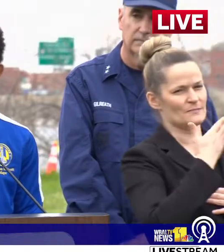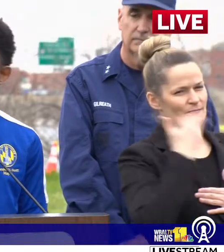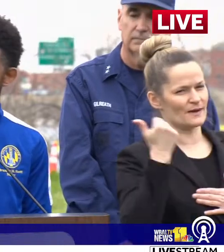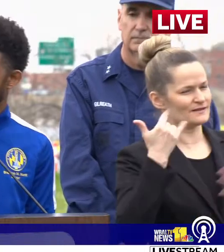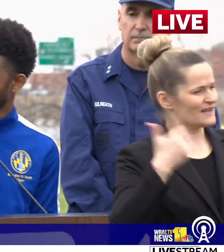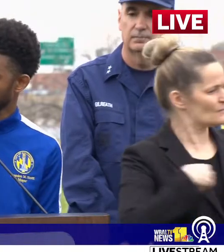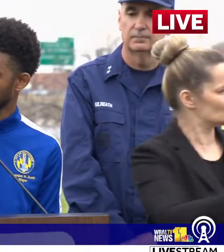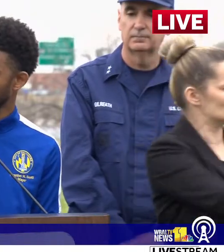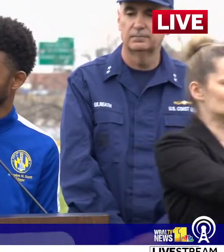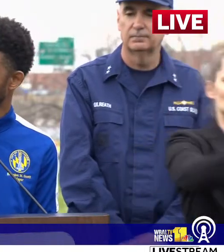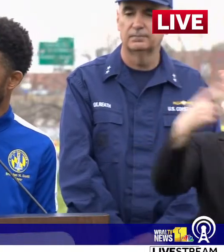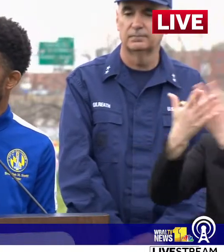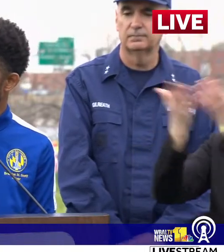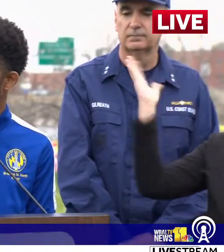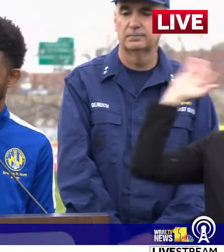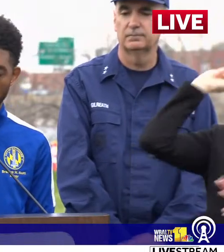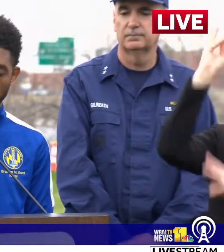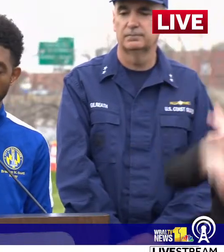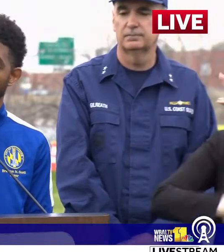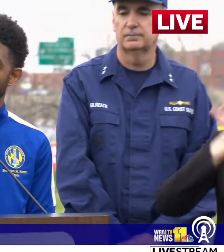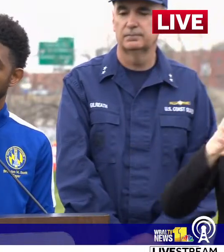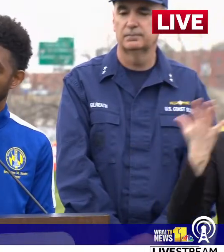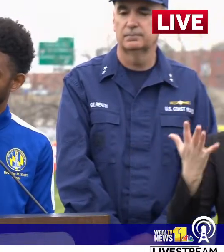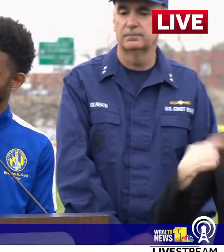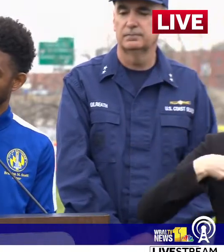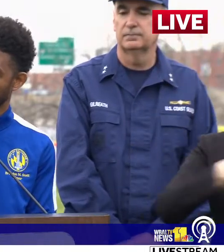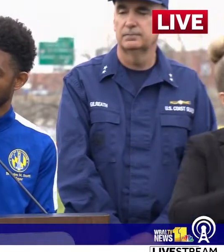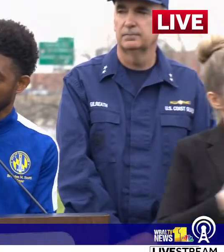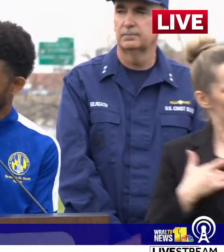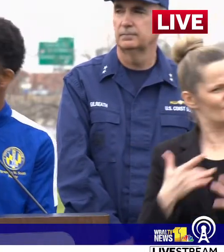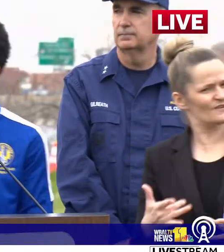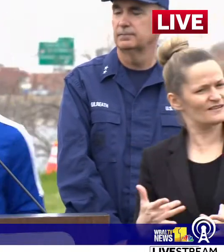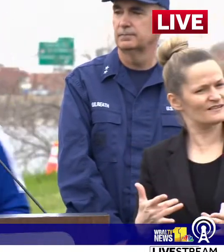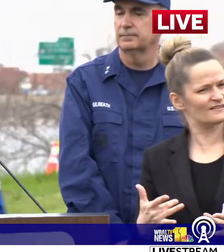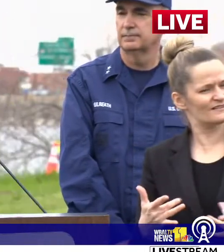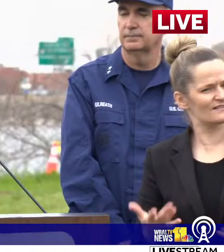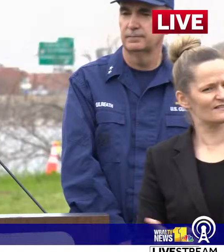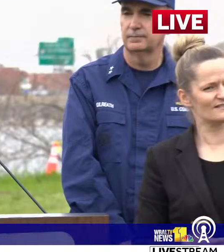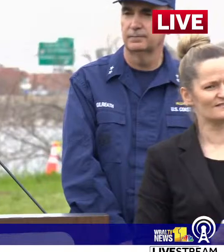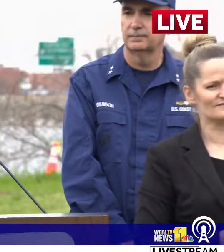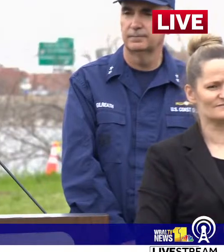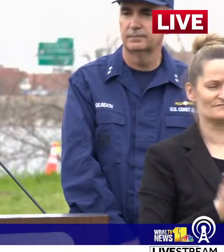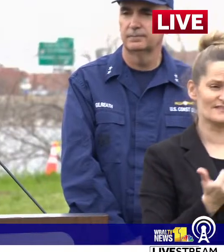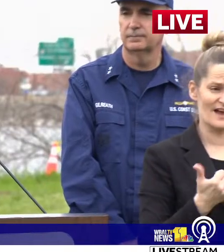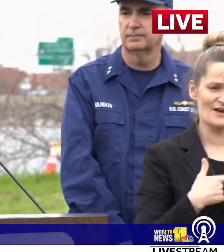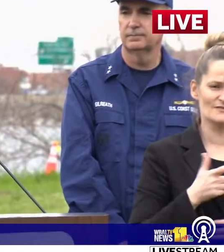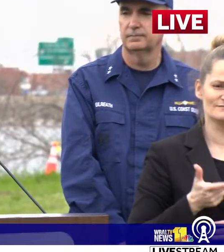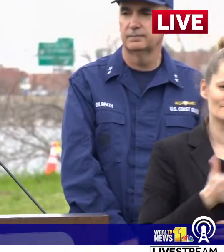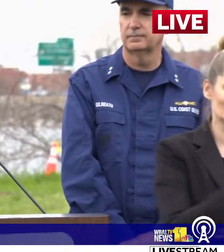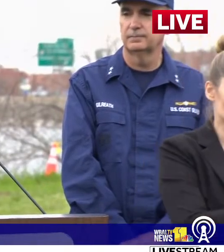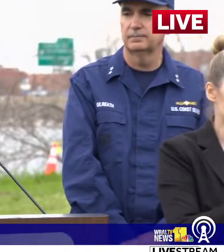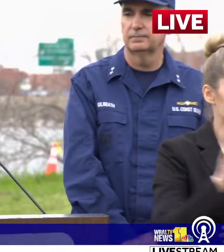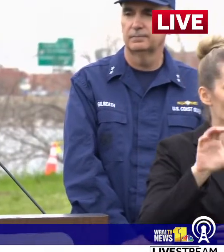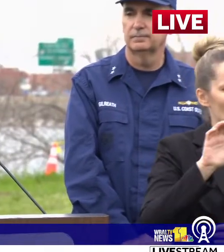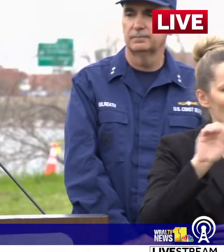to you. Thank you. And now I turn it over to my partner, County Executive Pittman.